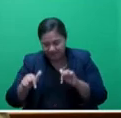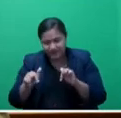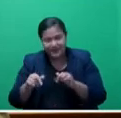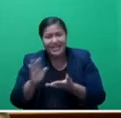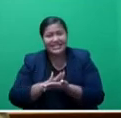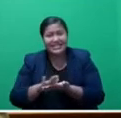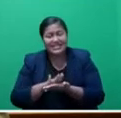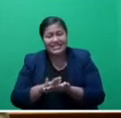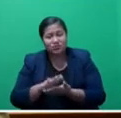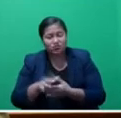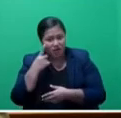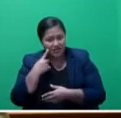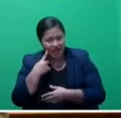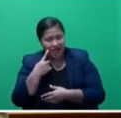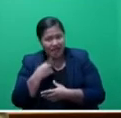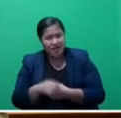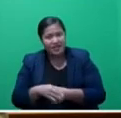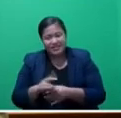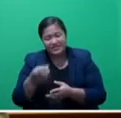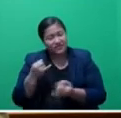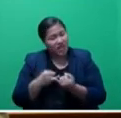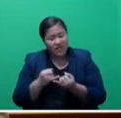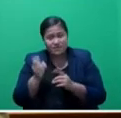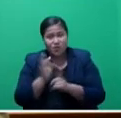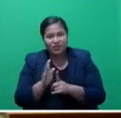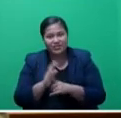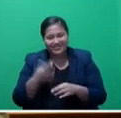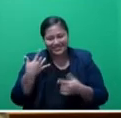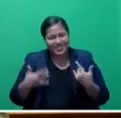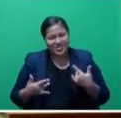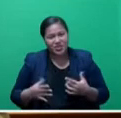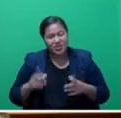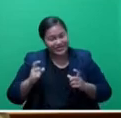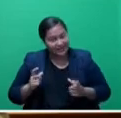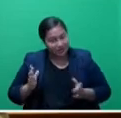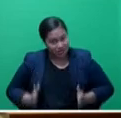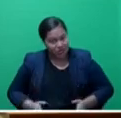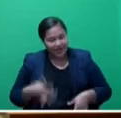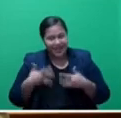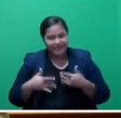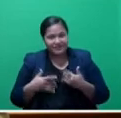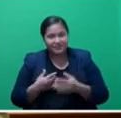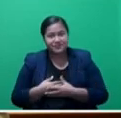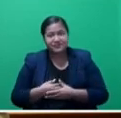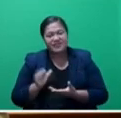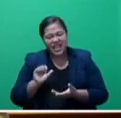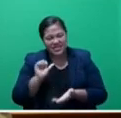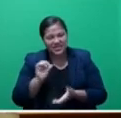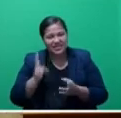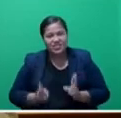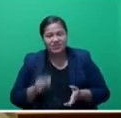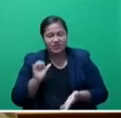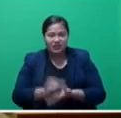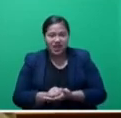regular pipe water is a necessity for human life, and it's a basic human right. And failure of the